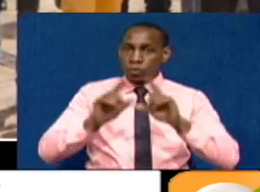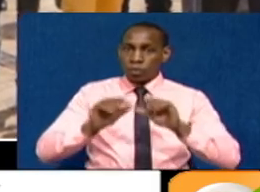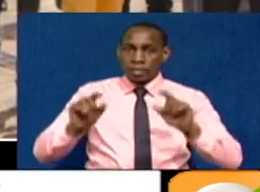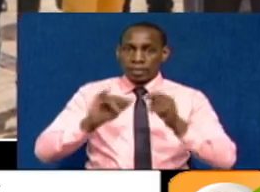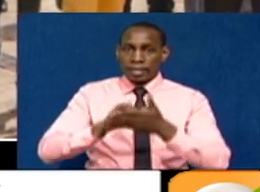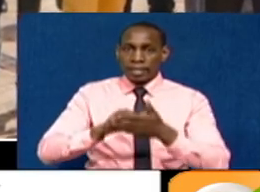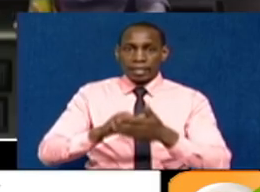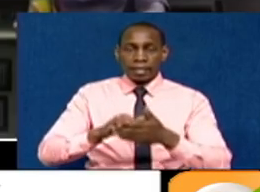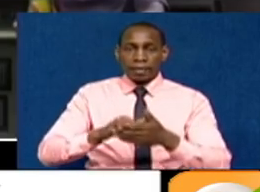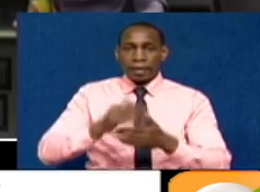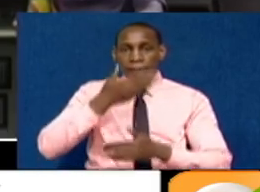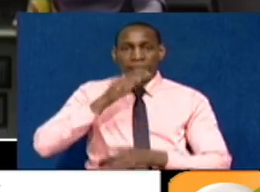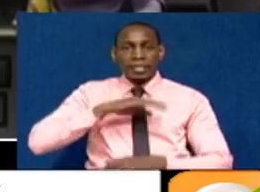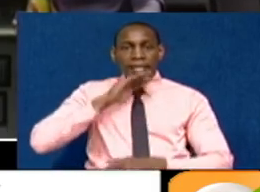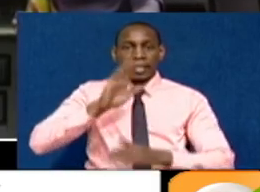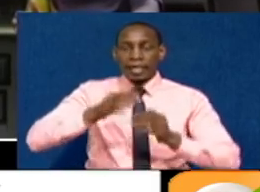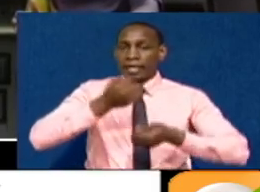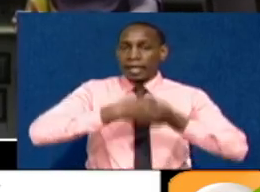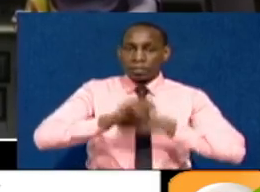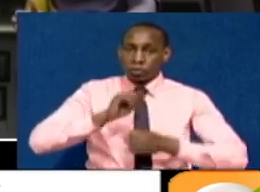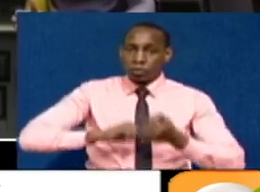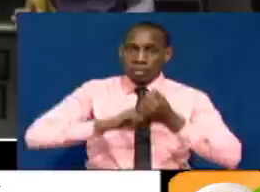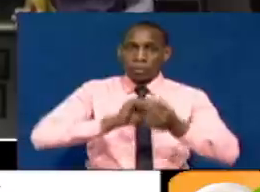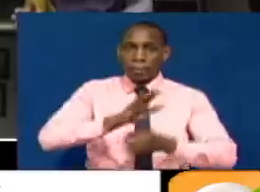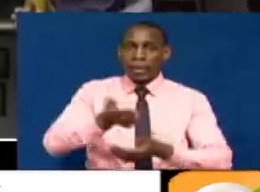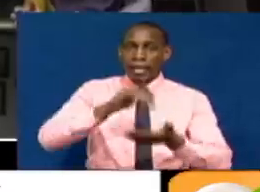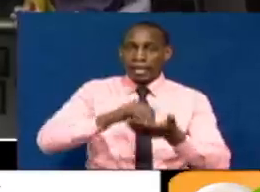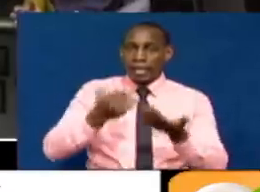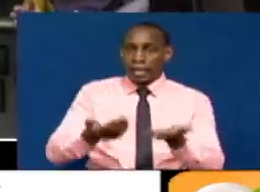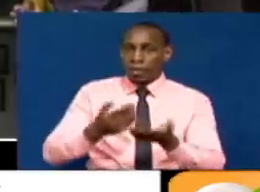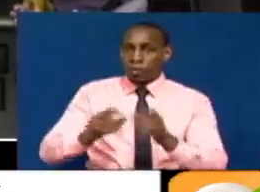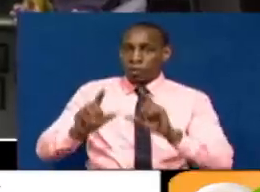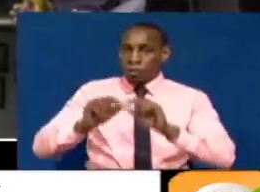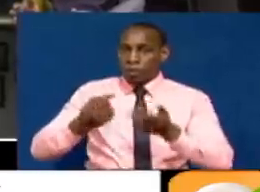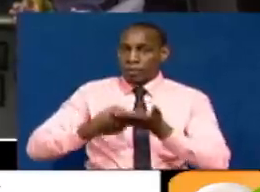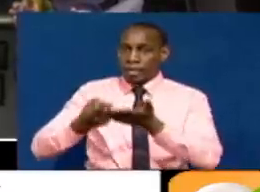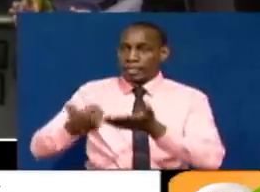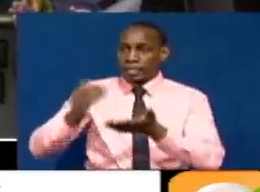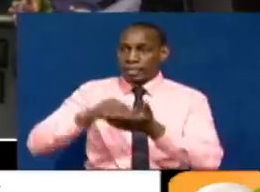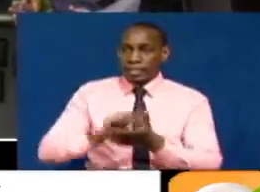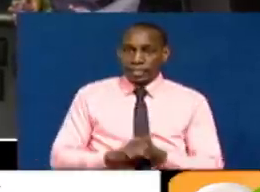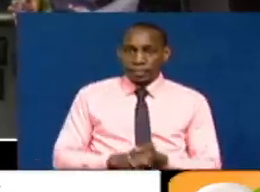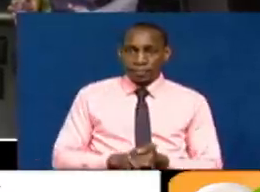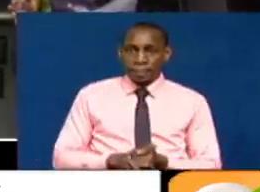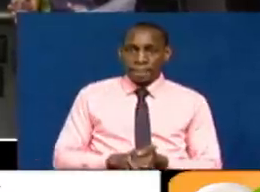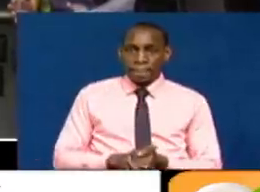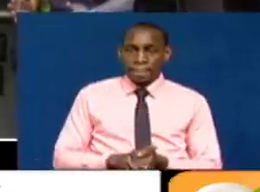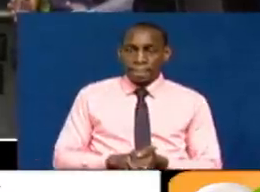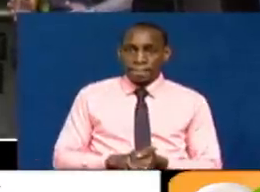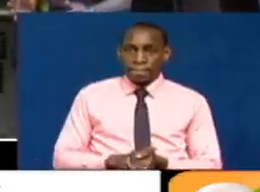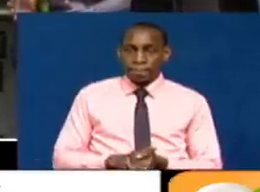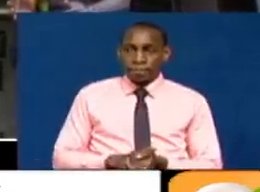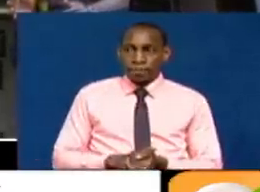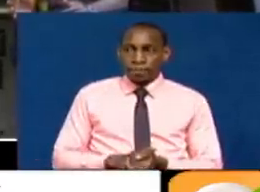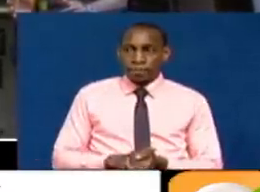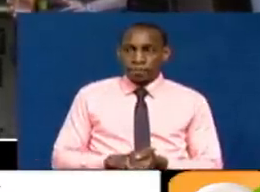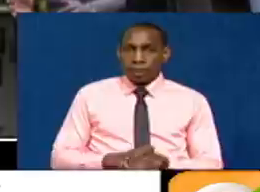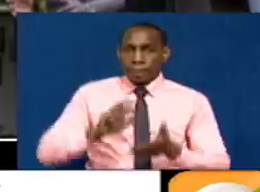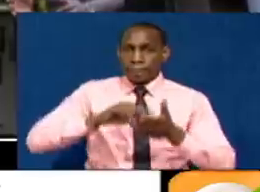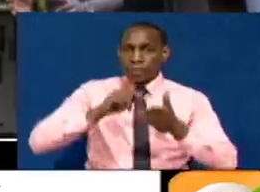words to the effect of, I'd rather die, I will not do this and I will not support him again. Now they're talking about that, and where would that leave the One Kenya Alliance? So